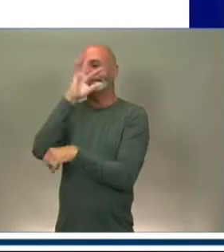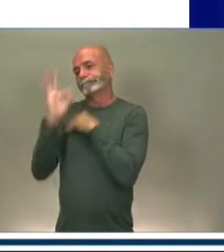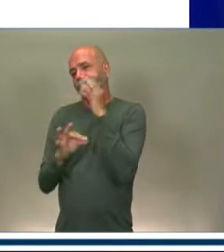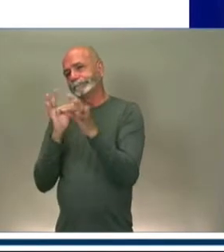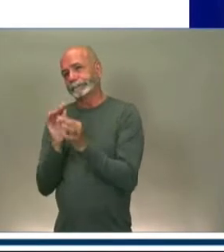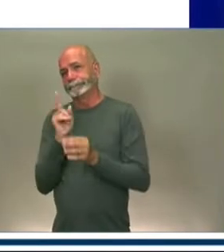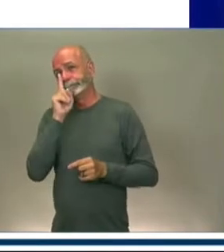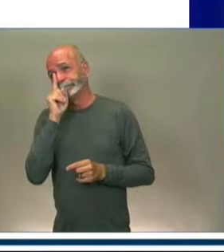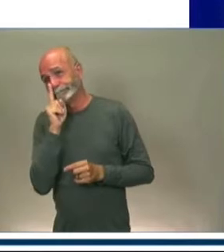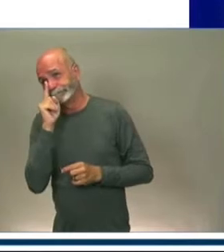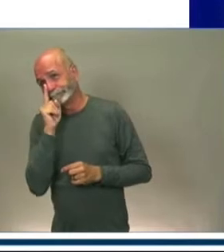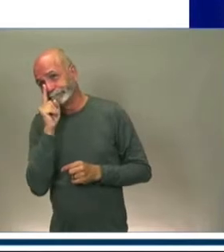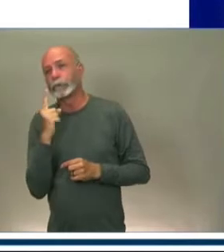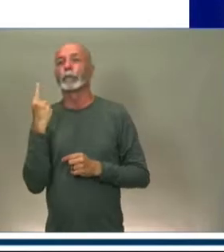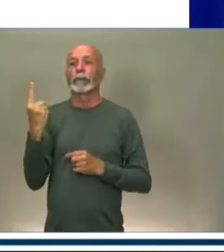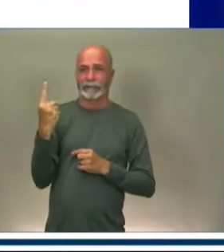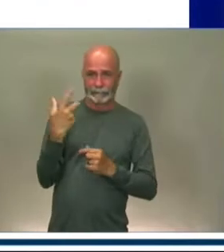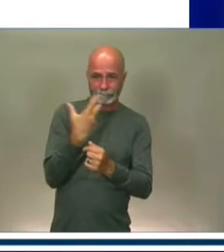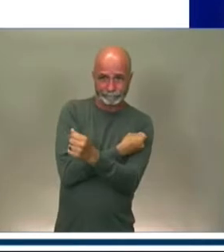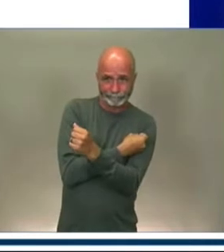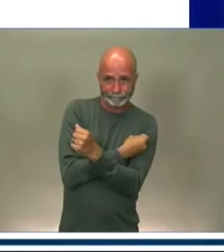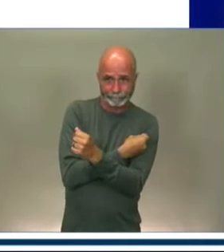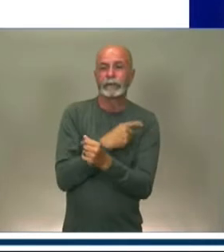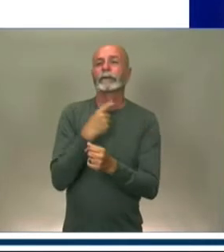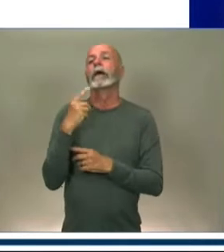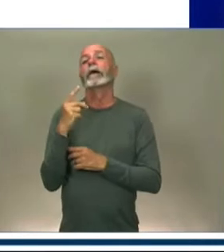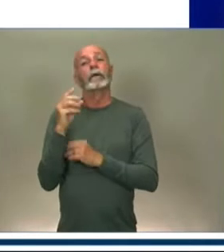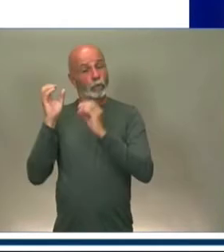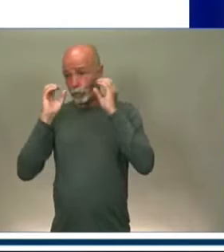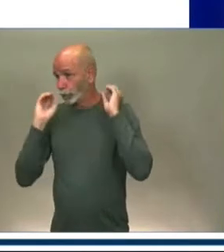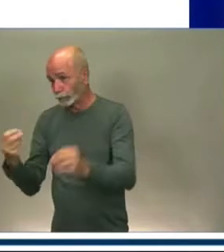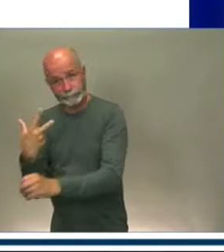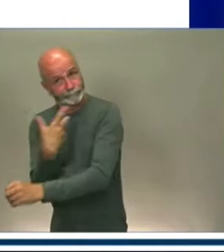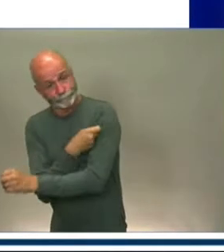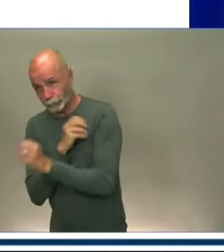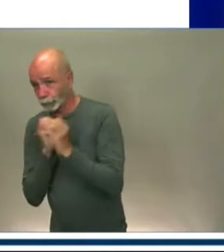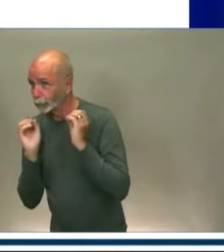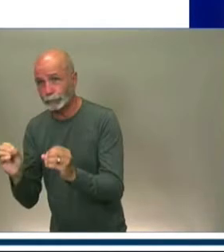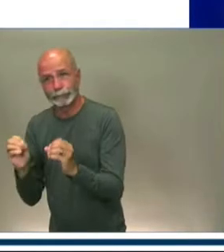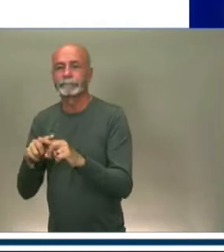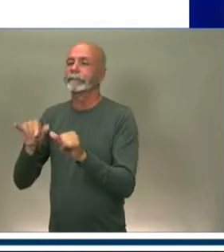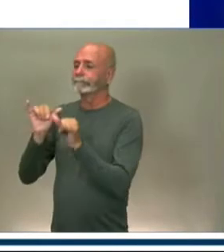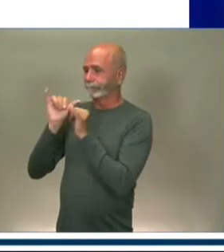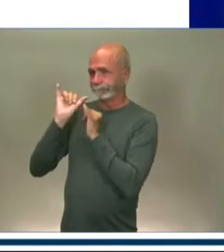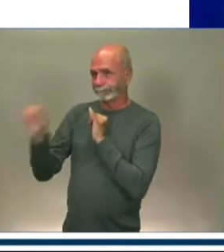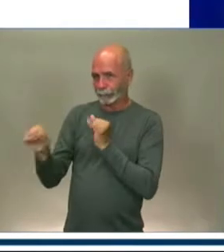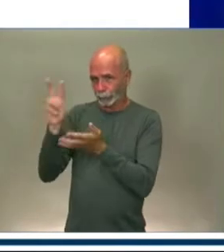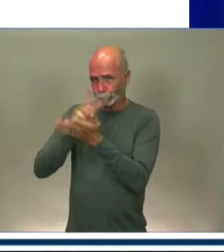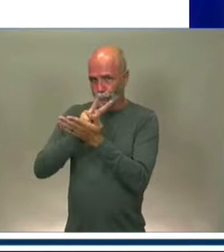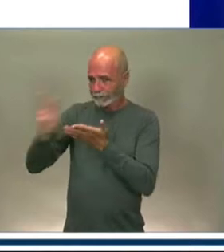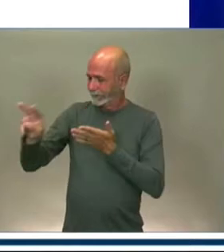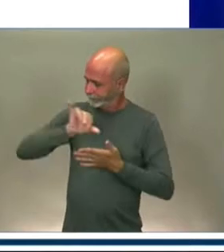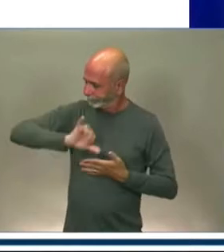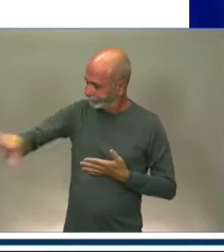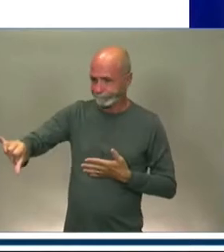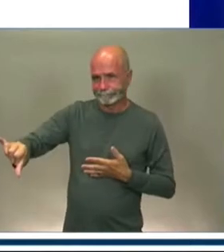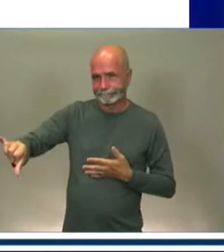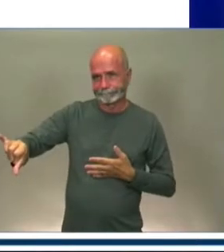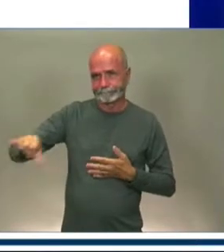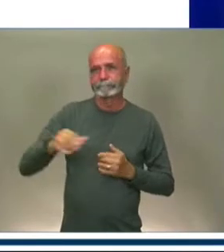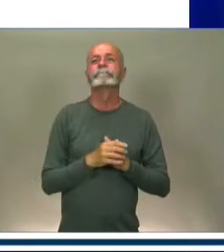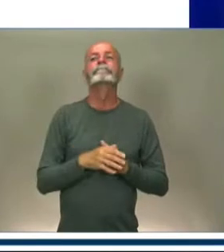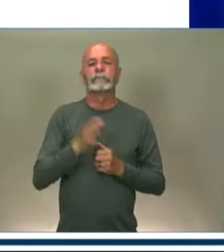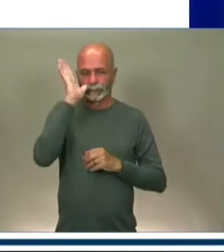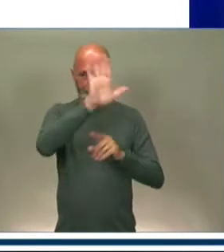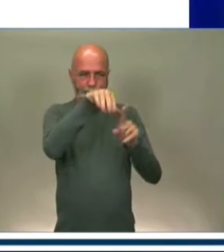and 2 weeks if you've not had any vaccine at all. We expect this to impact a very small number of people, and an